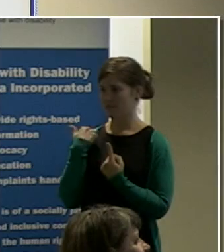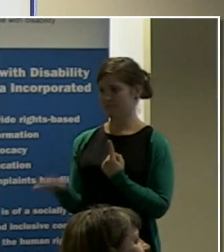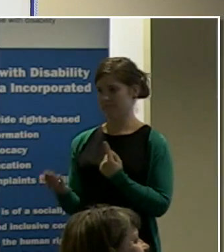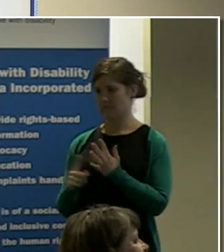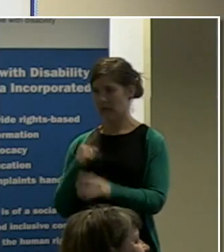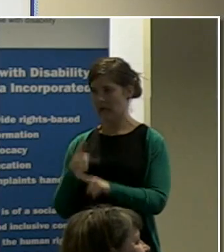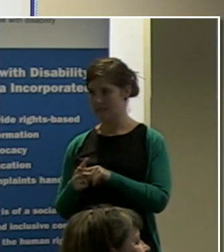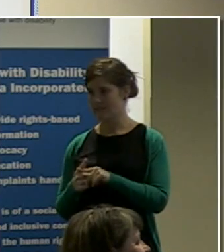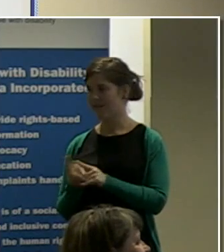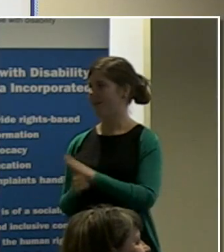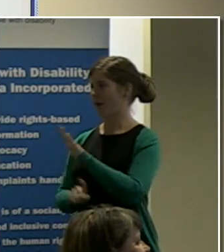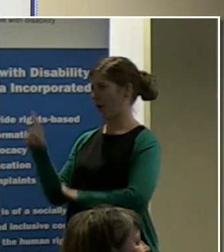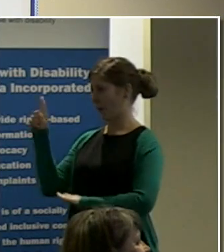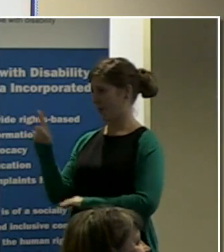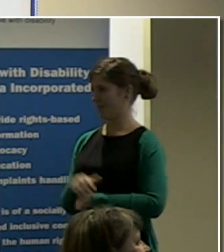going.